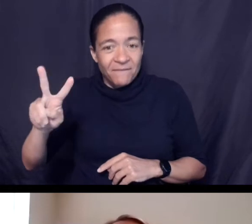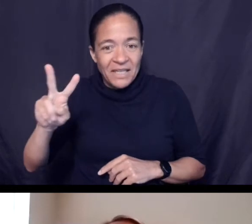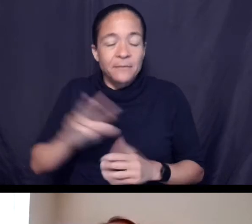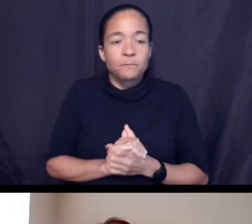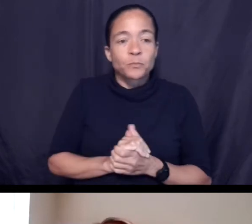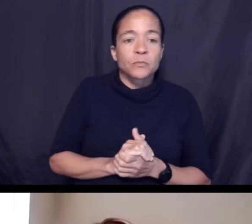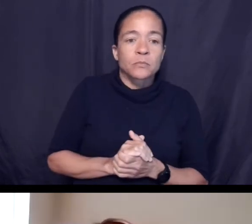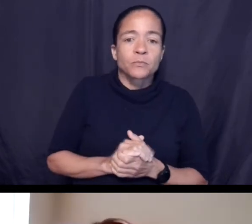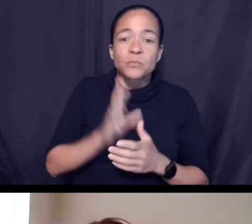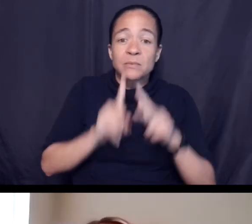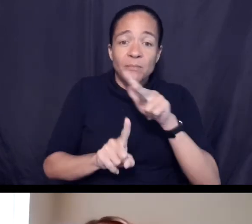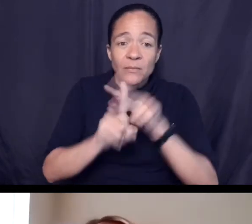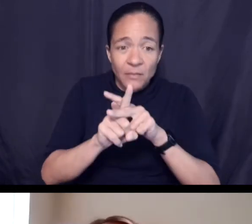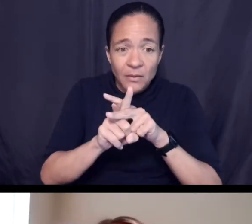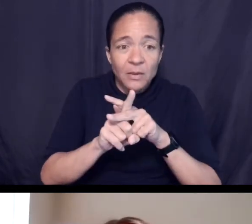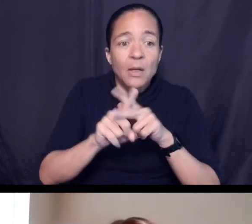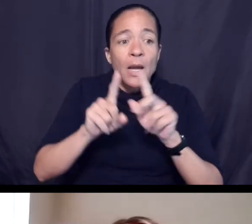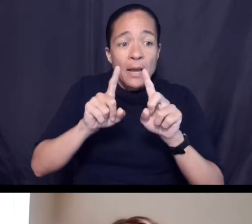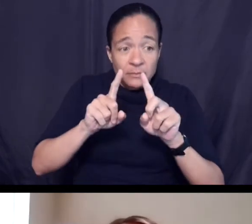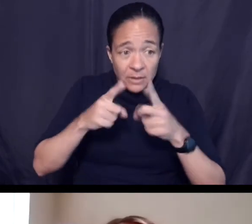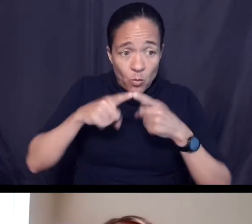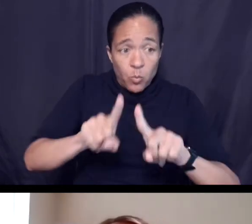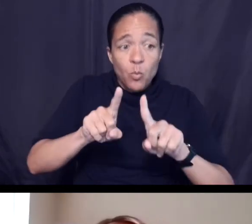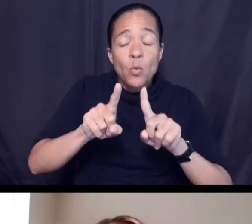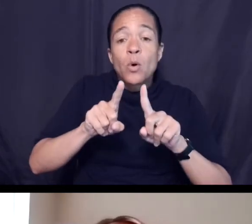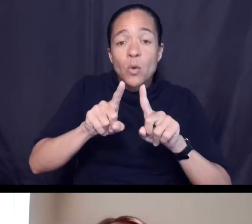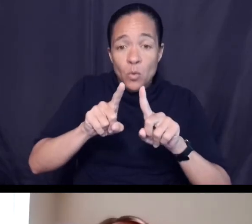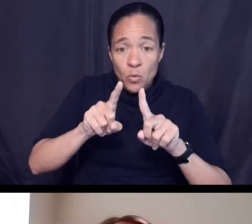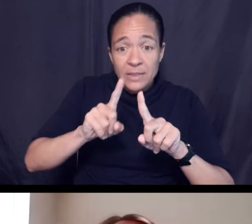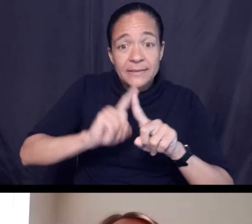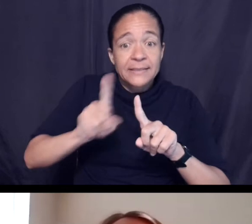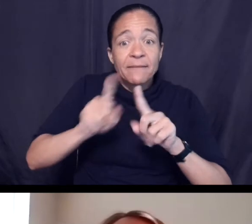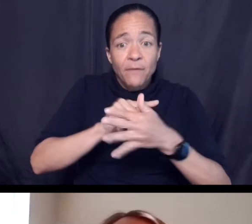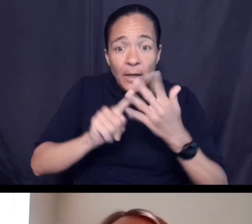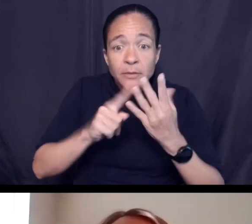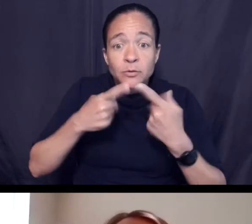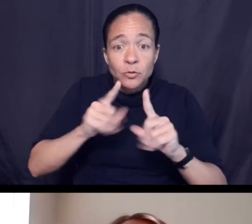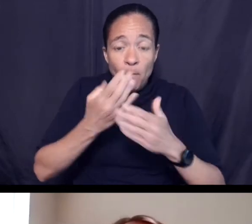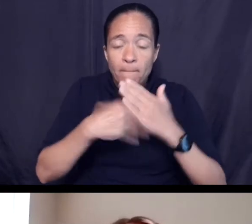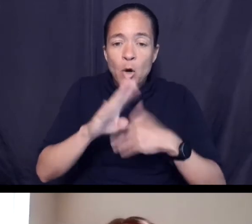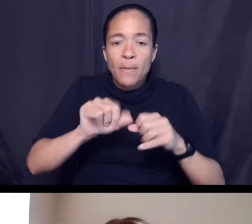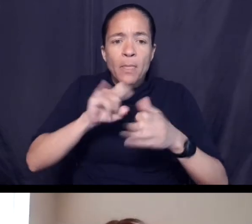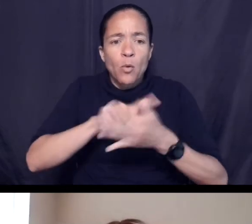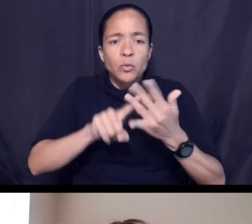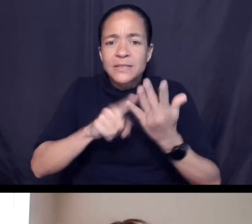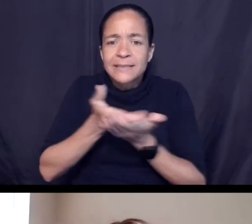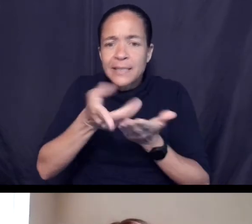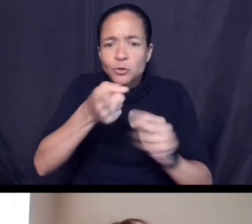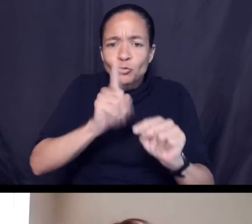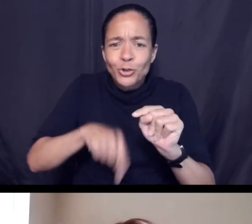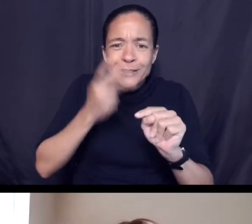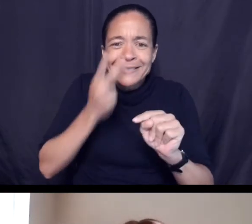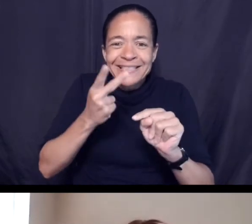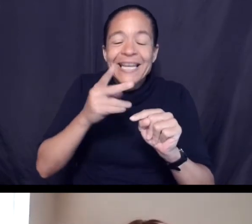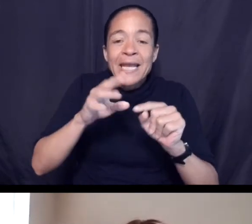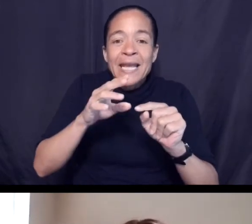CMV. Symptoms at birth were thrombocytopenia and intracranial calcifications. But again, things that you really couldn't see from the outside